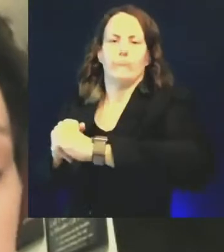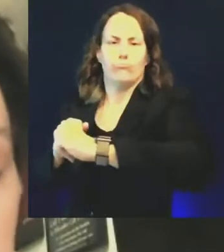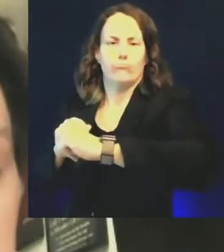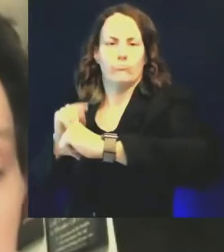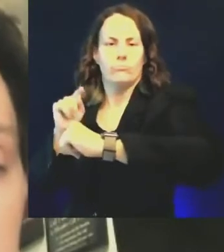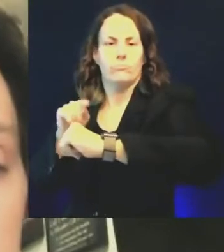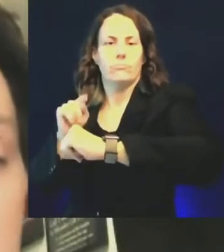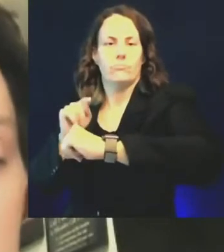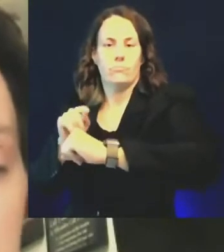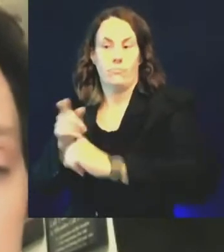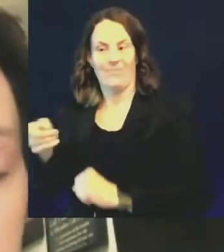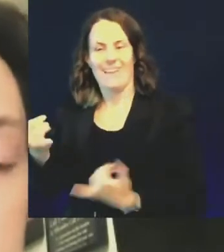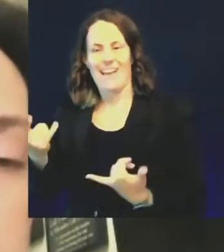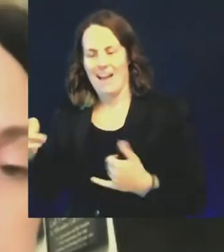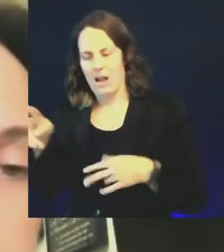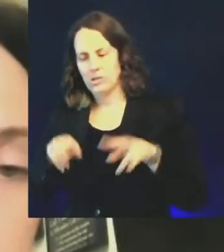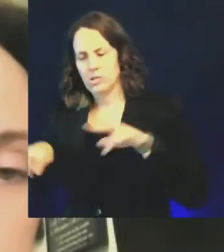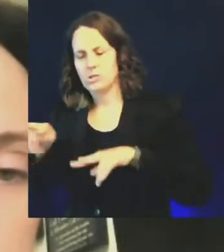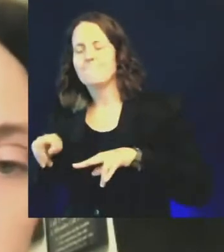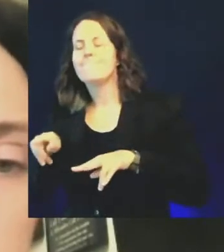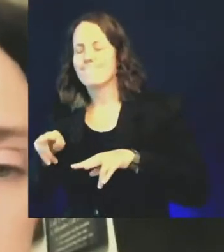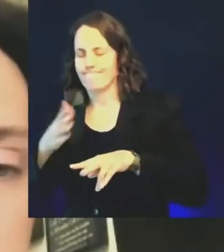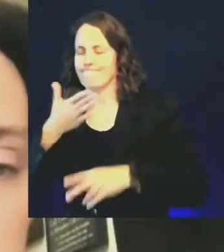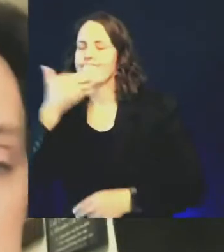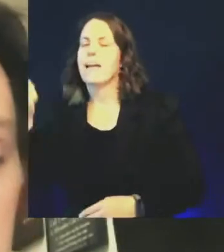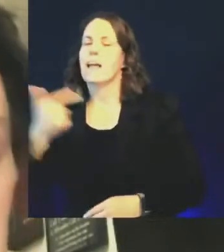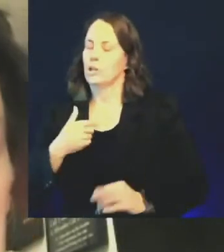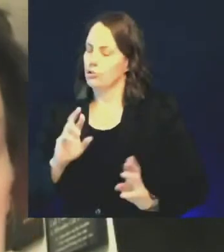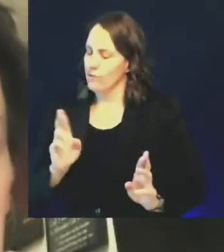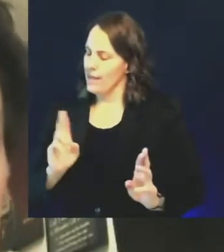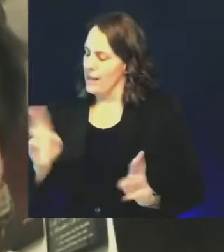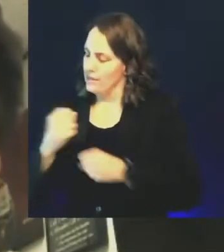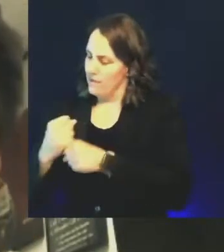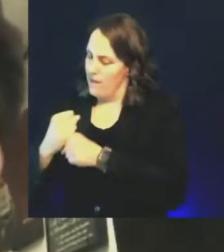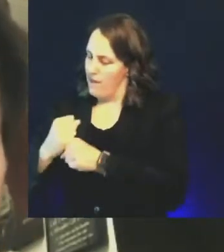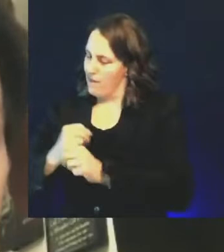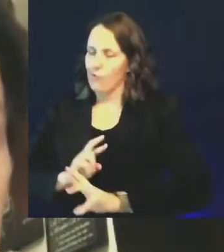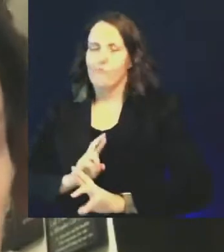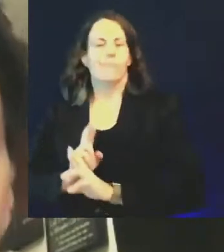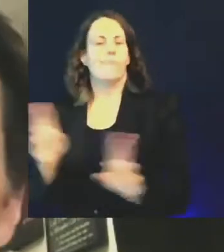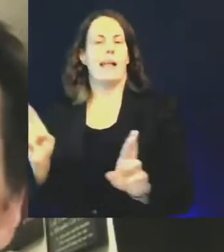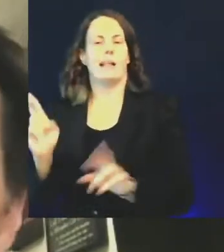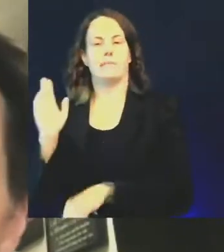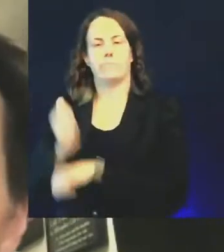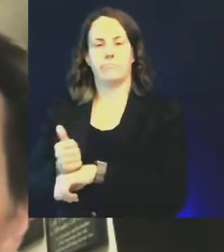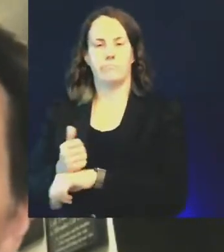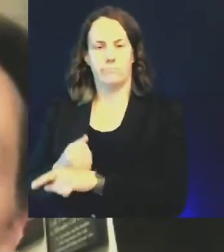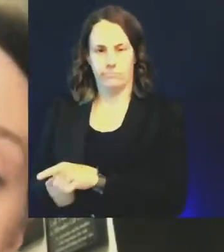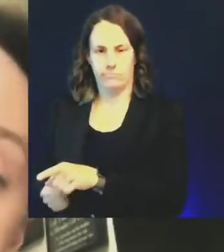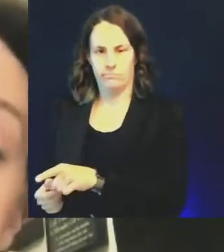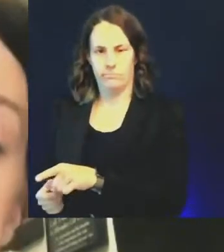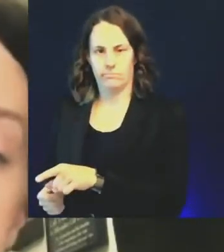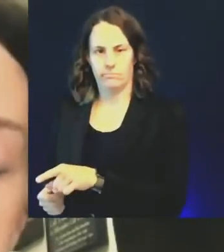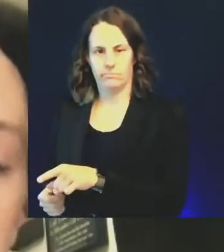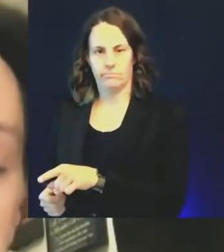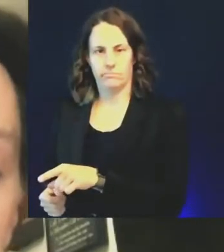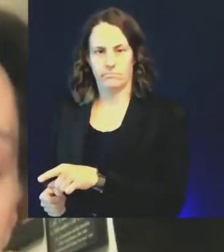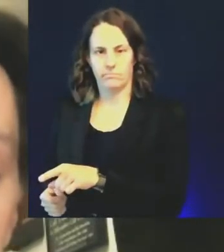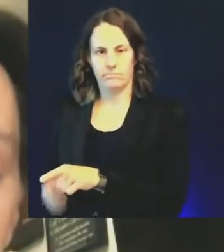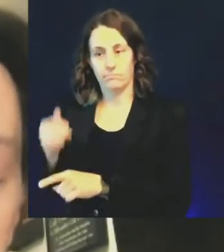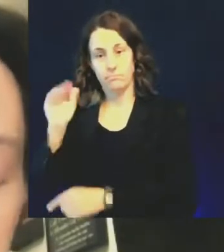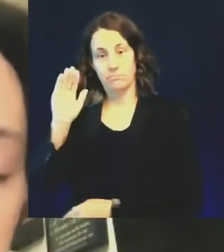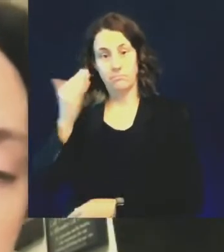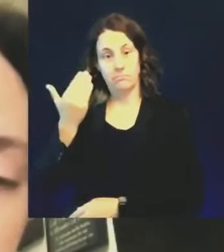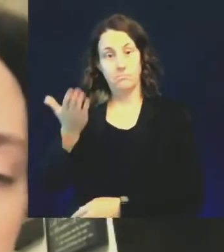the science about how boosters work and when and in what circumstances they're beneficial, or potentially for what subset of people are